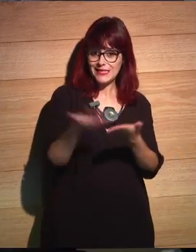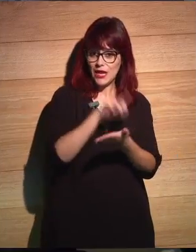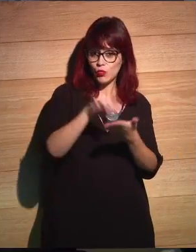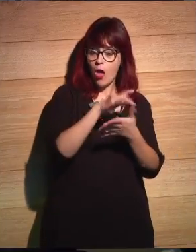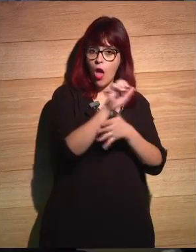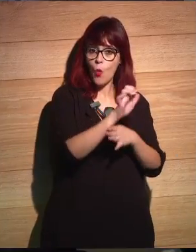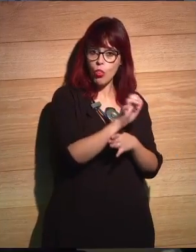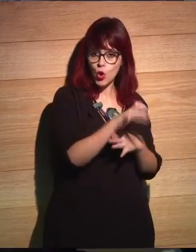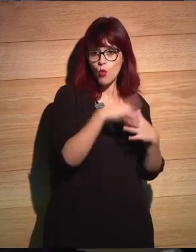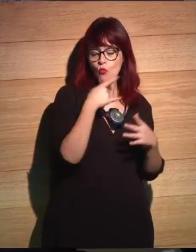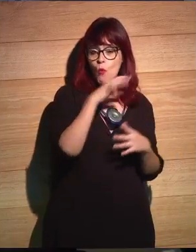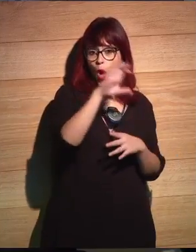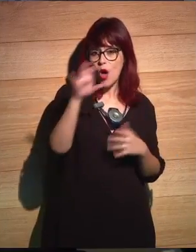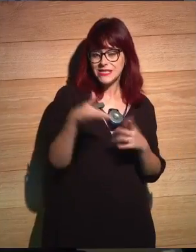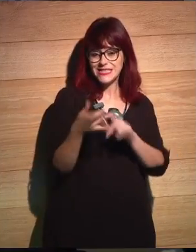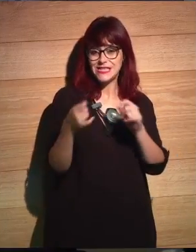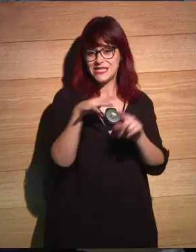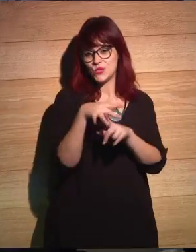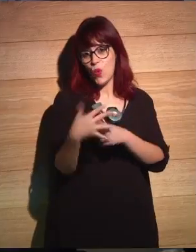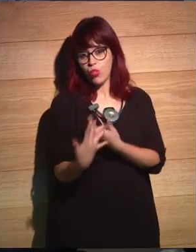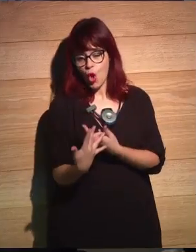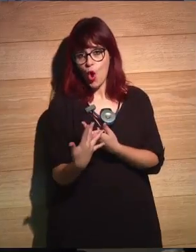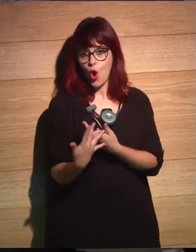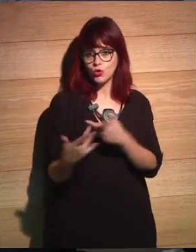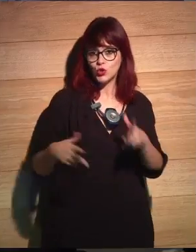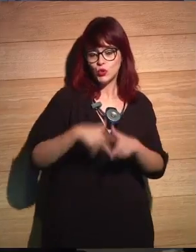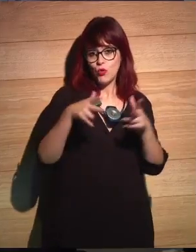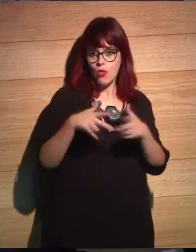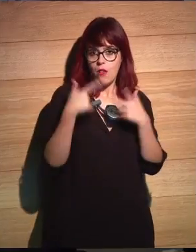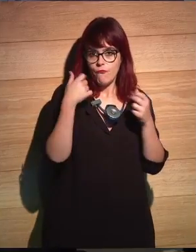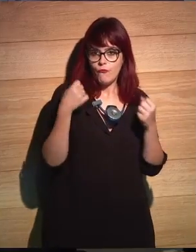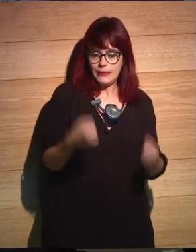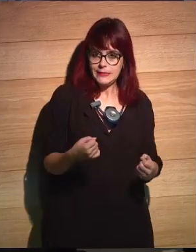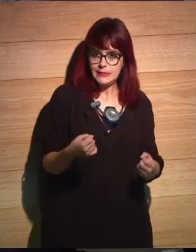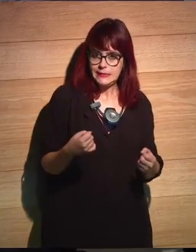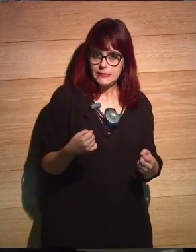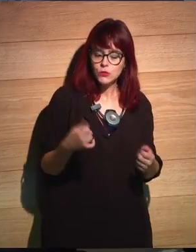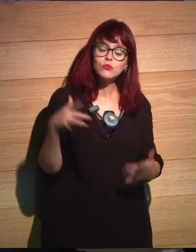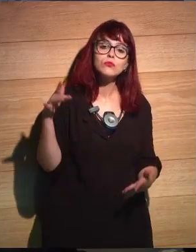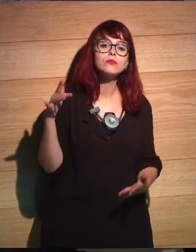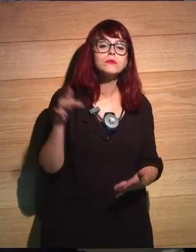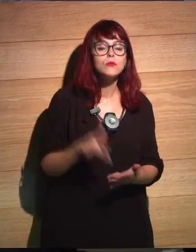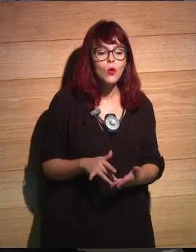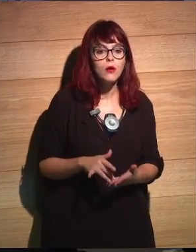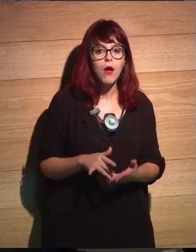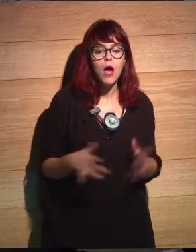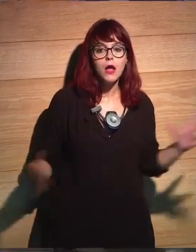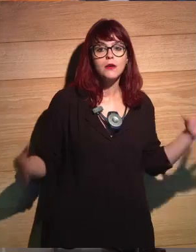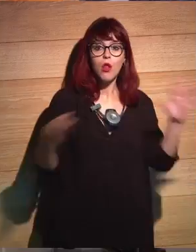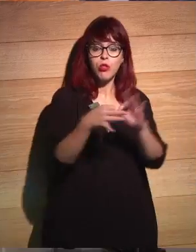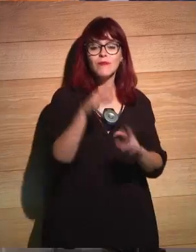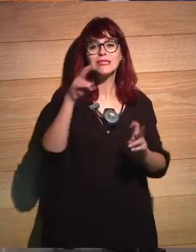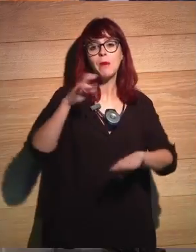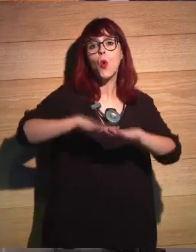I was thinking about the situation of literature in Ecuador and in other places where social situations